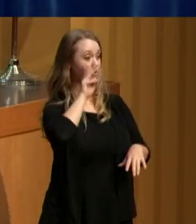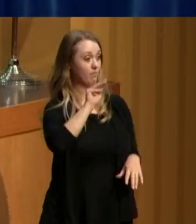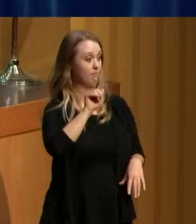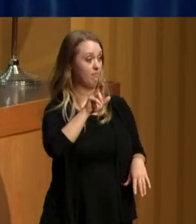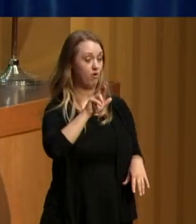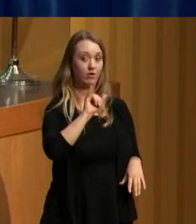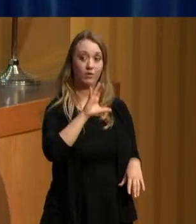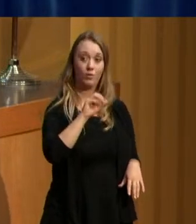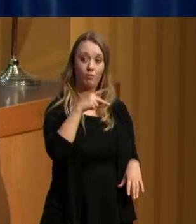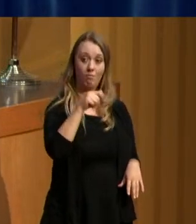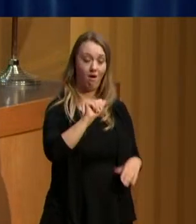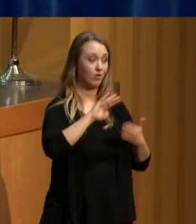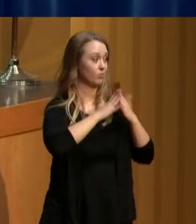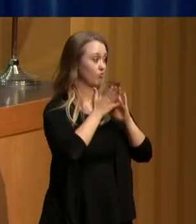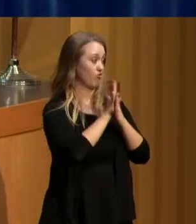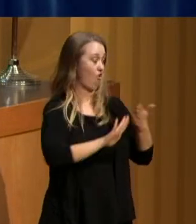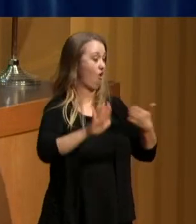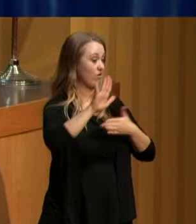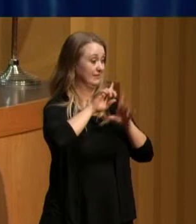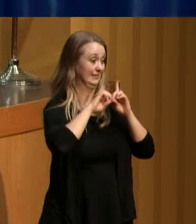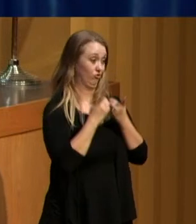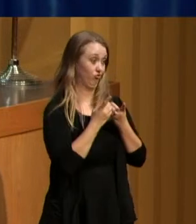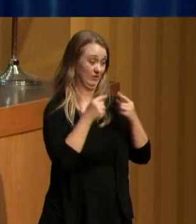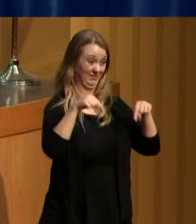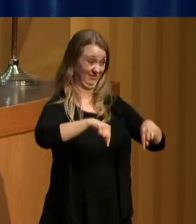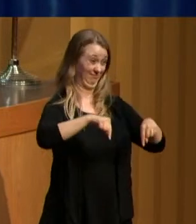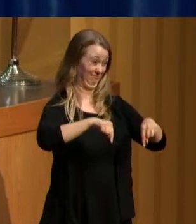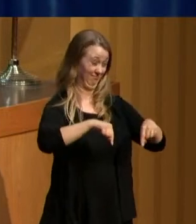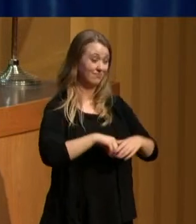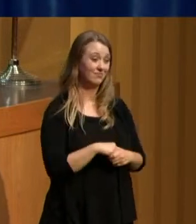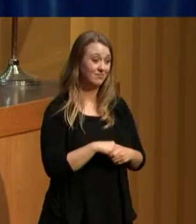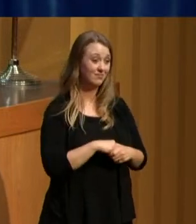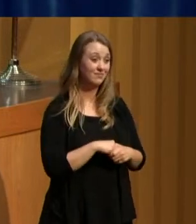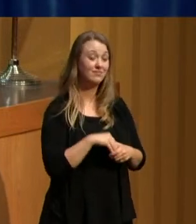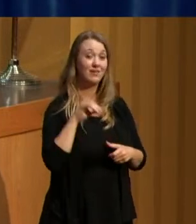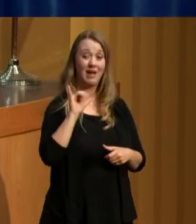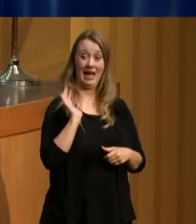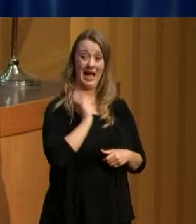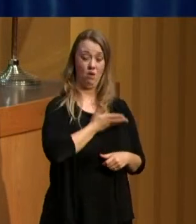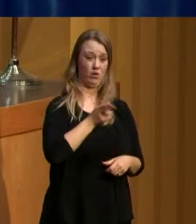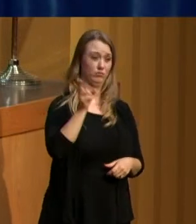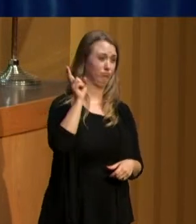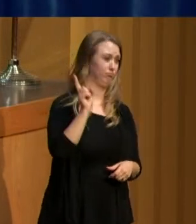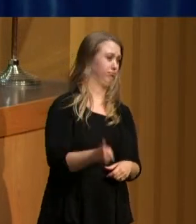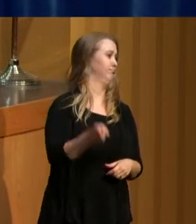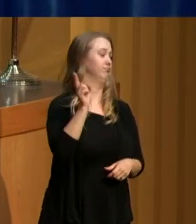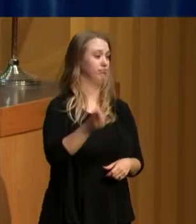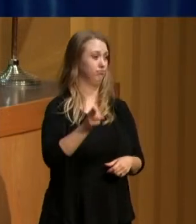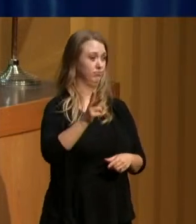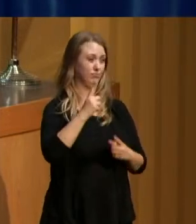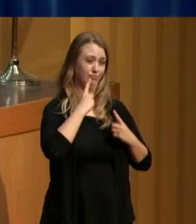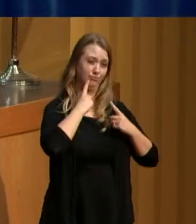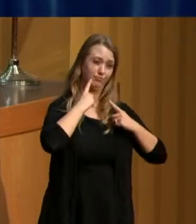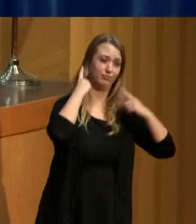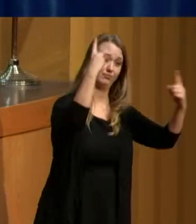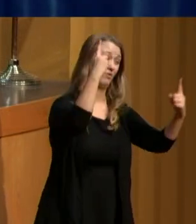District with a legacy of excellence and greatness that goes back over 100